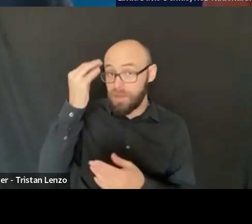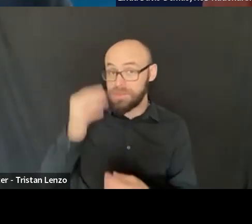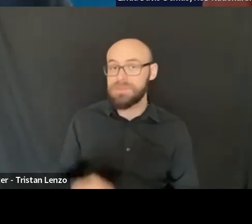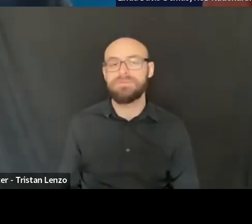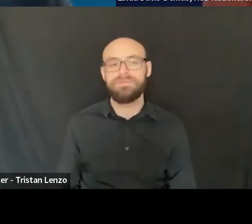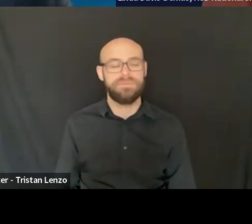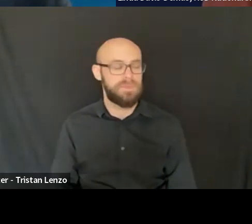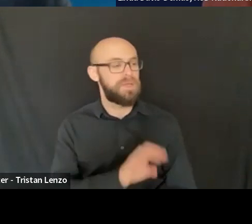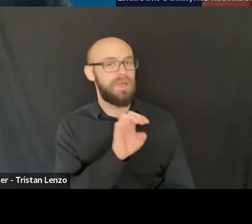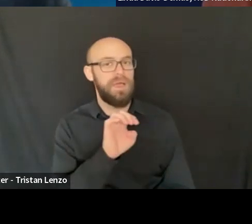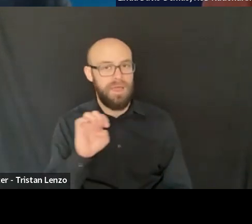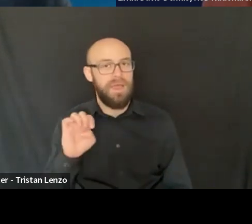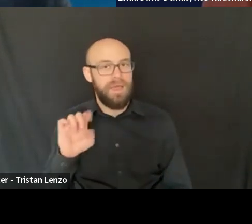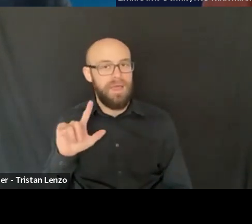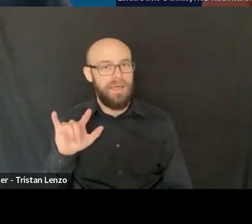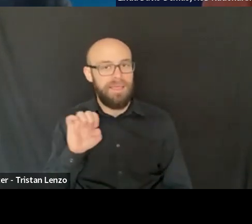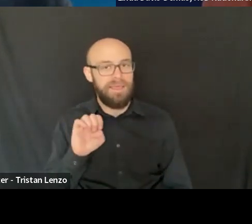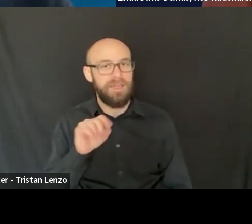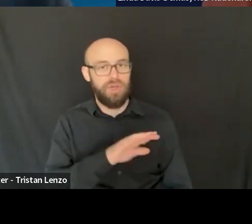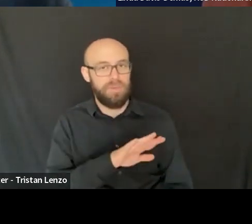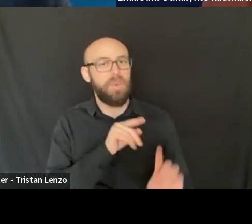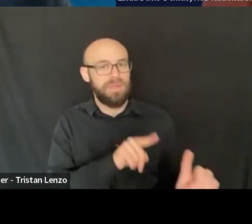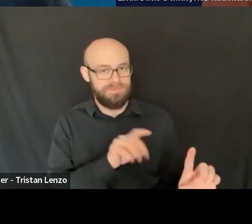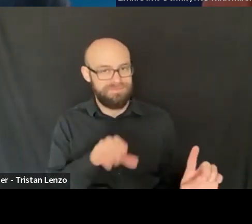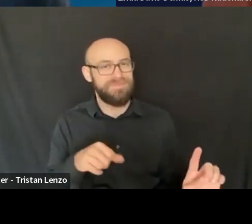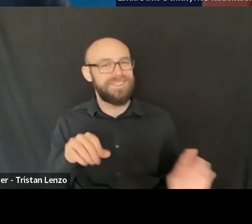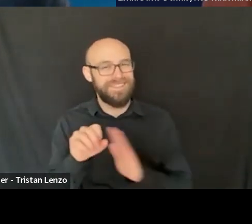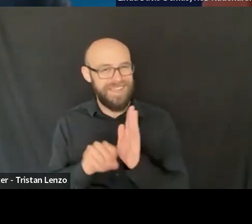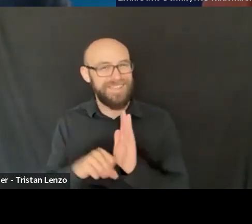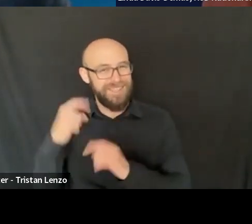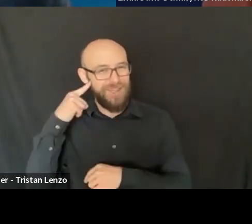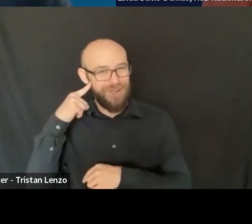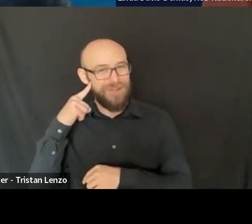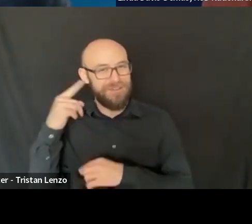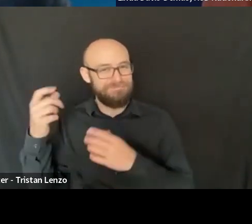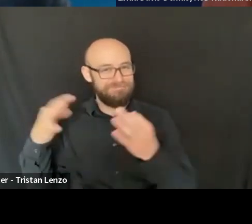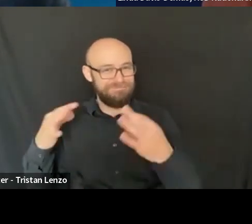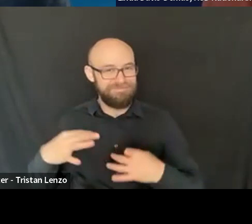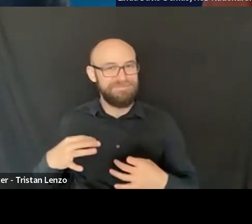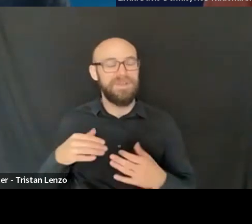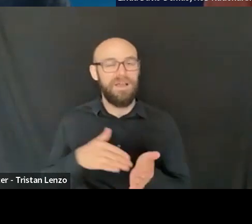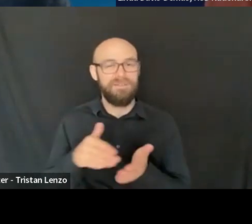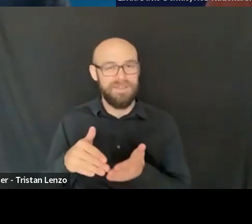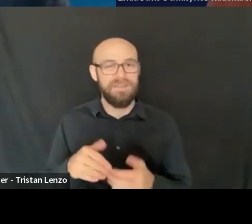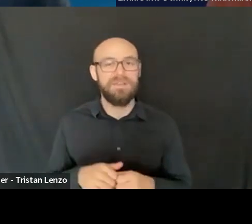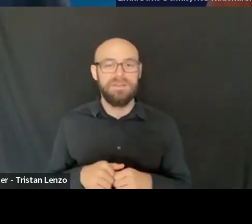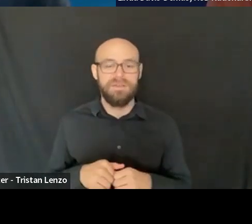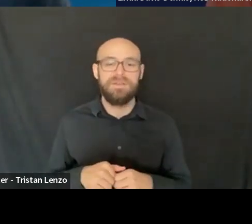Ellie's NOFA point is certainly something we hear from the States. I won't have to exaggerate from a sooner. After